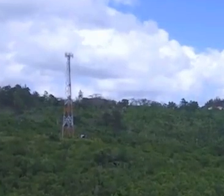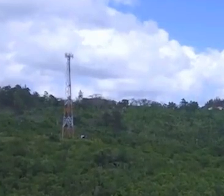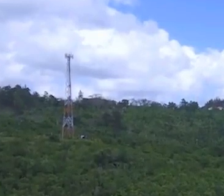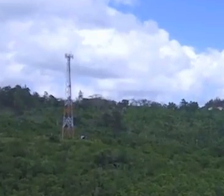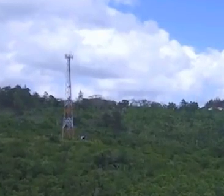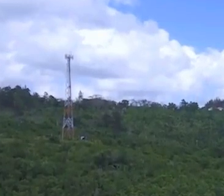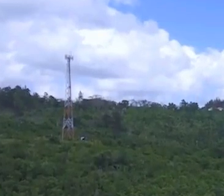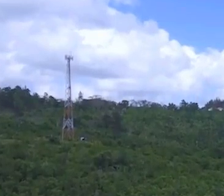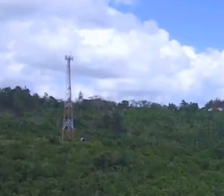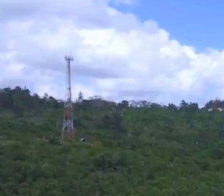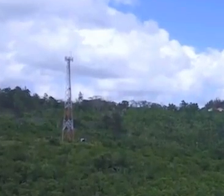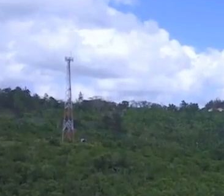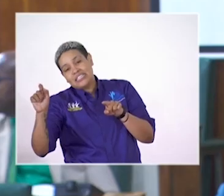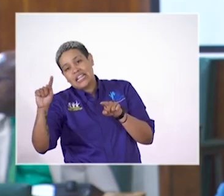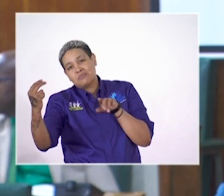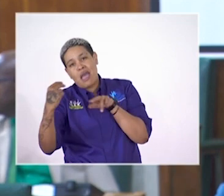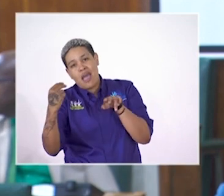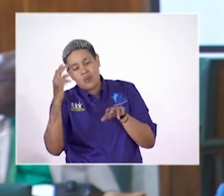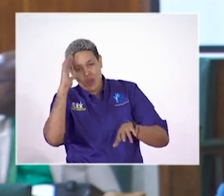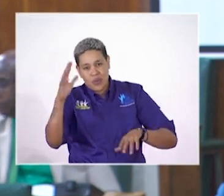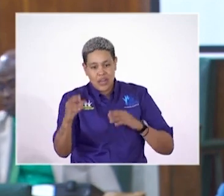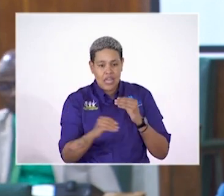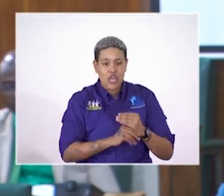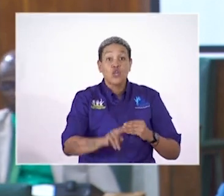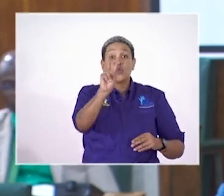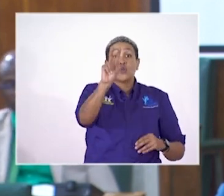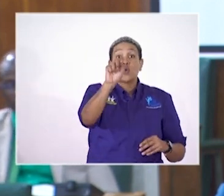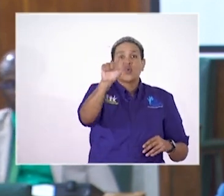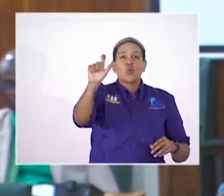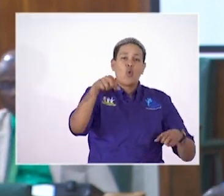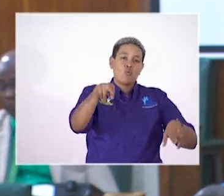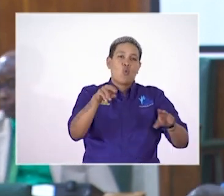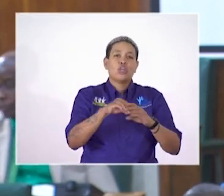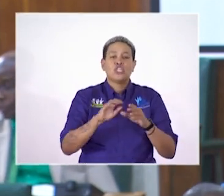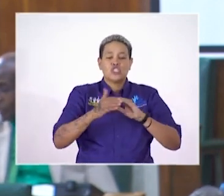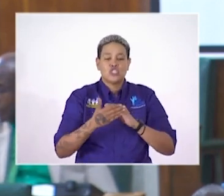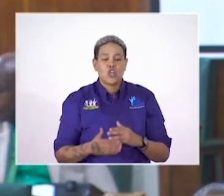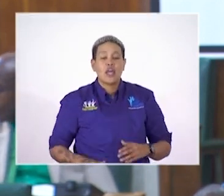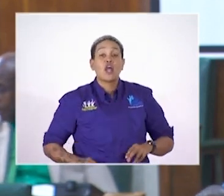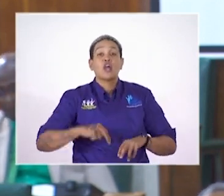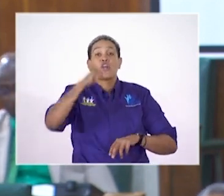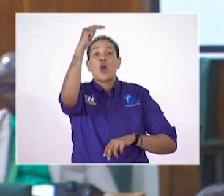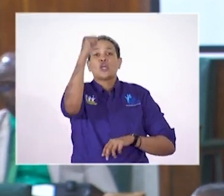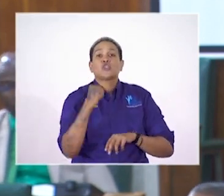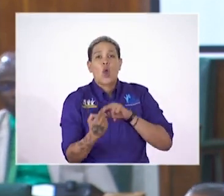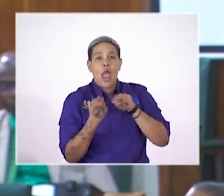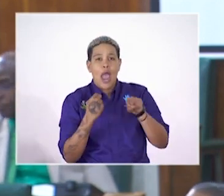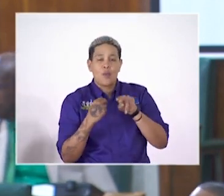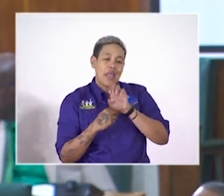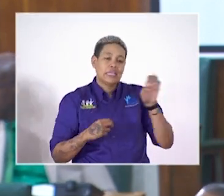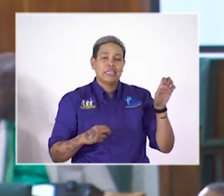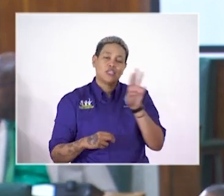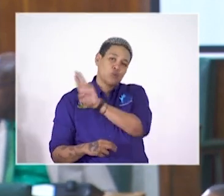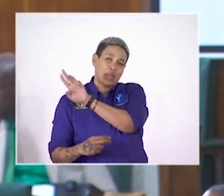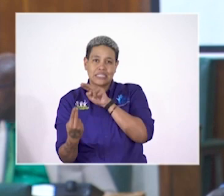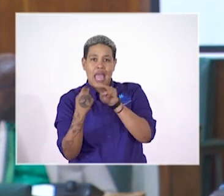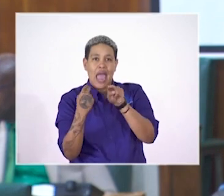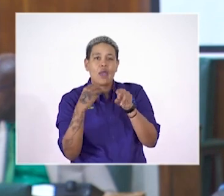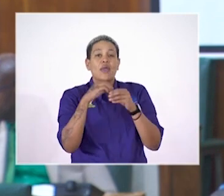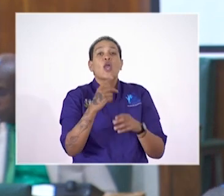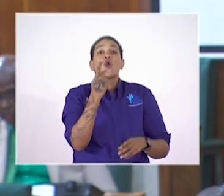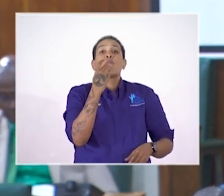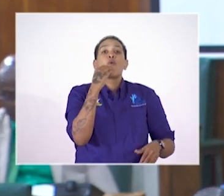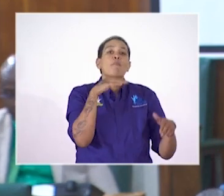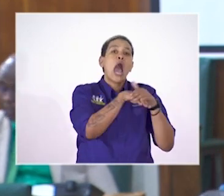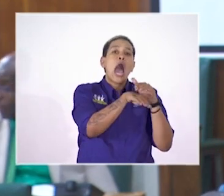Southfield heading into Black River. Two toll roads exist in Jamaica, the North-South Highway and the East-West Highway, which includes a Portmore